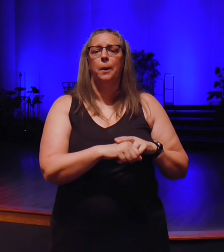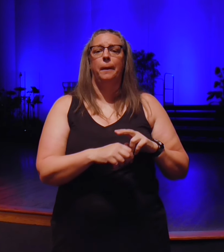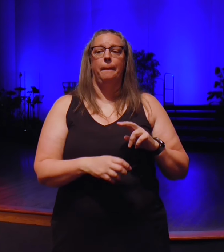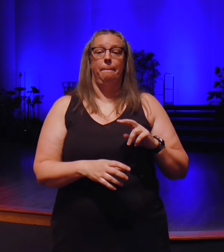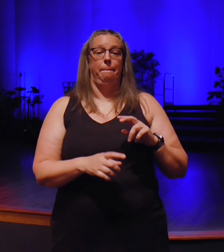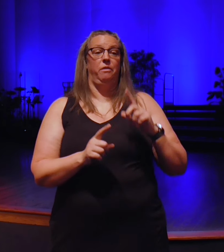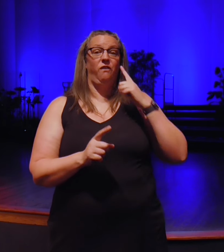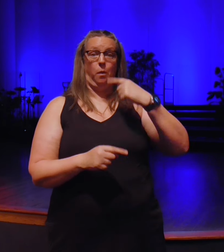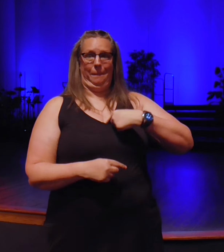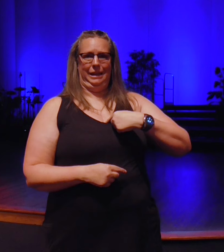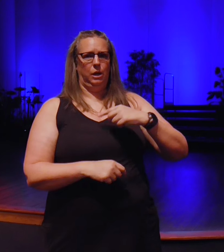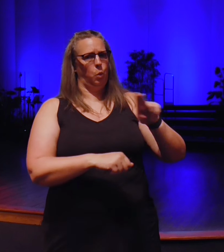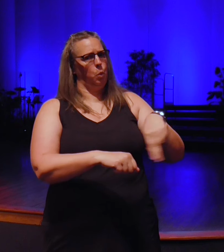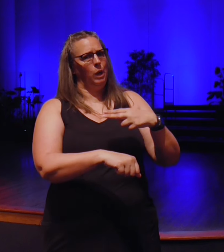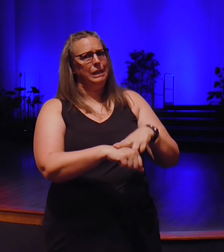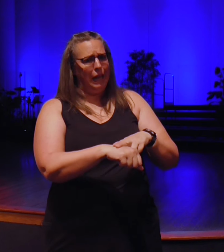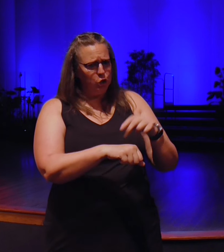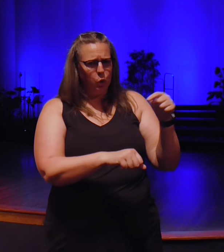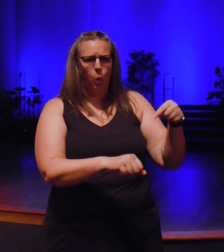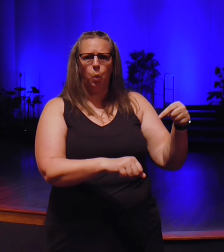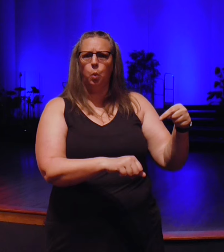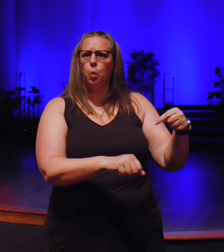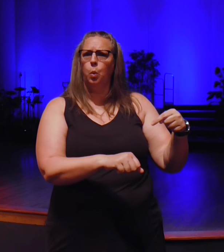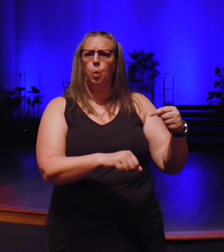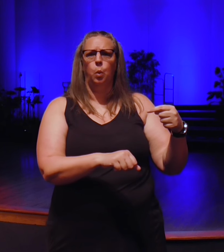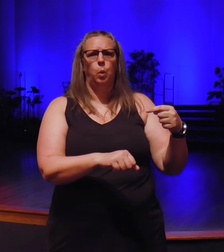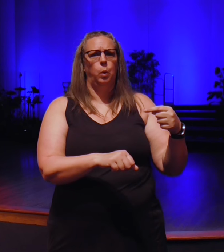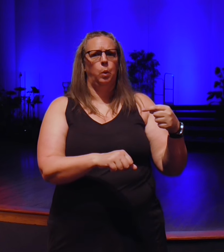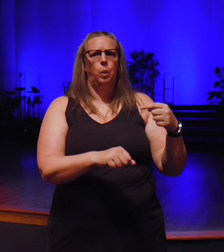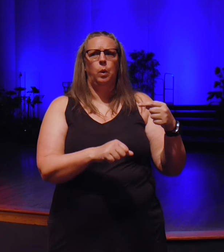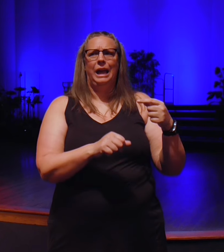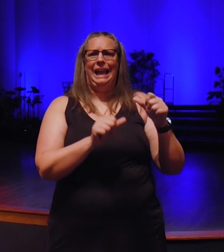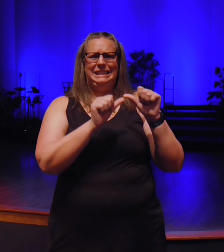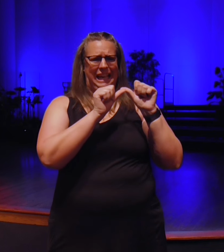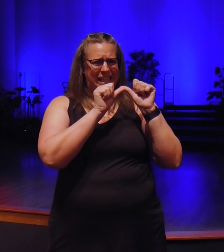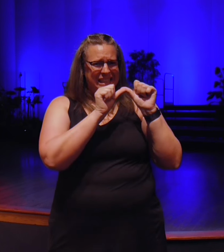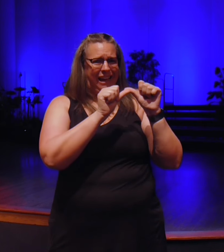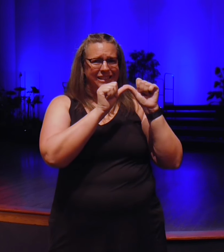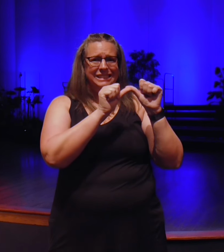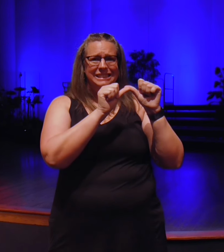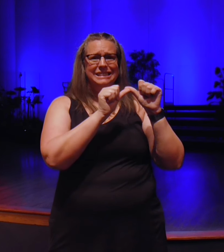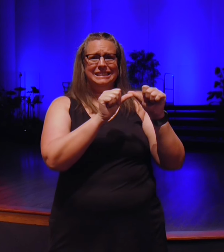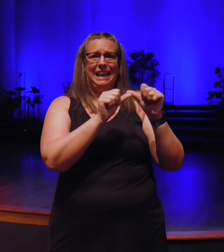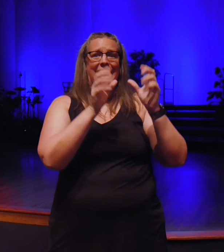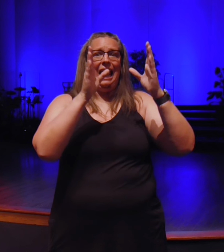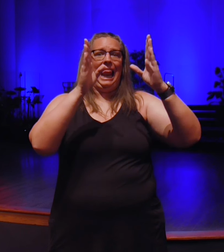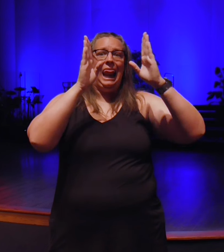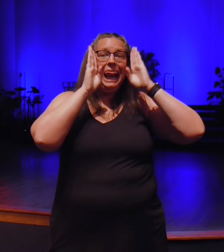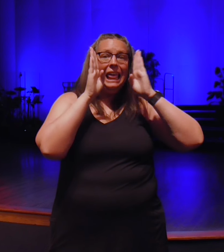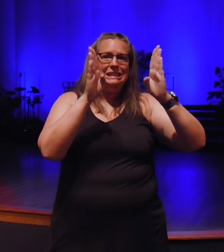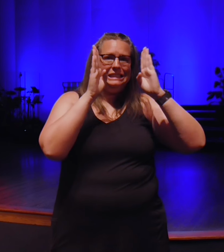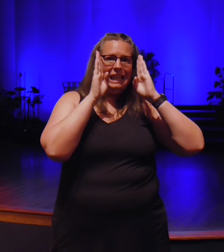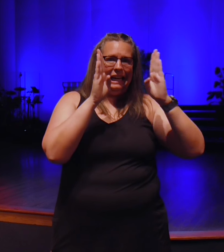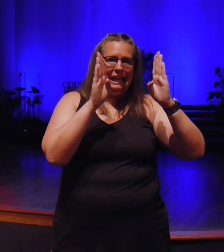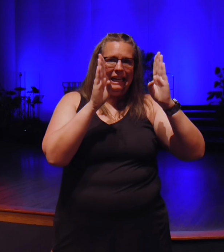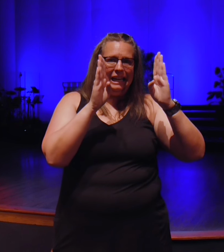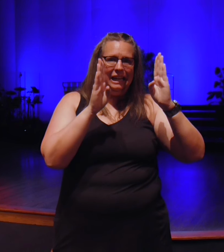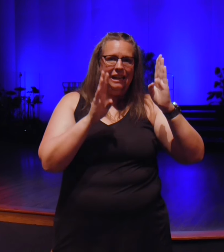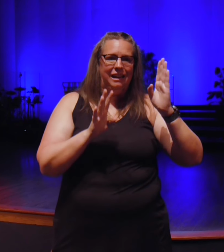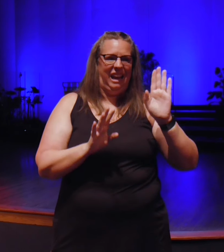Nature for me is in a state, a perpetual listening. Its voice is